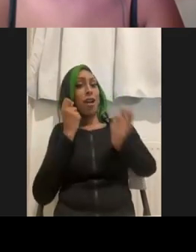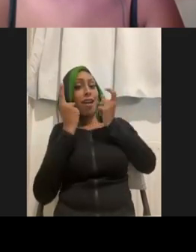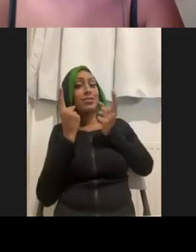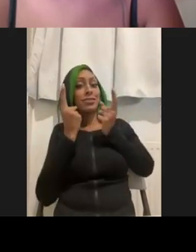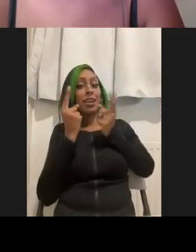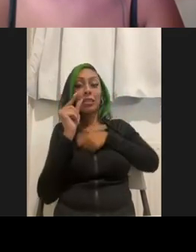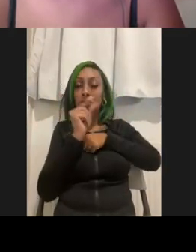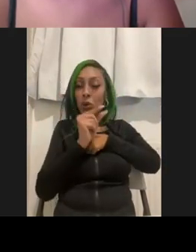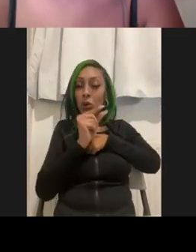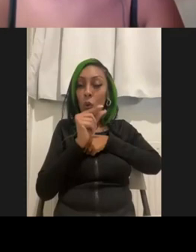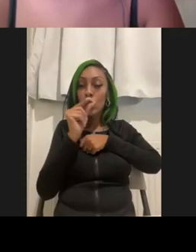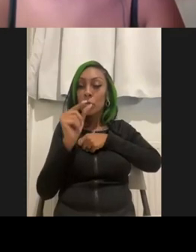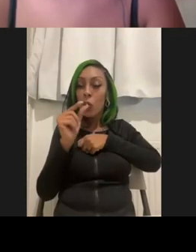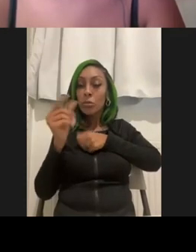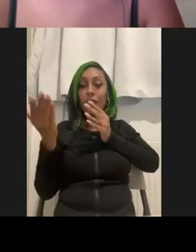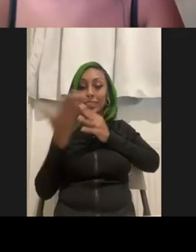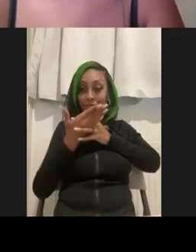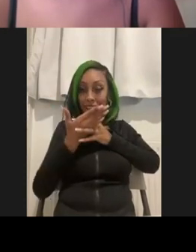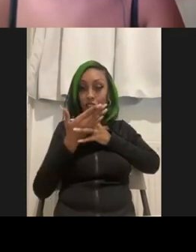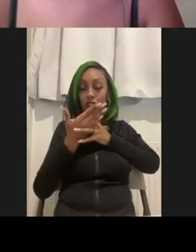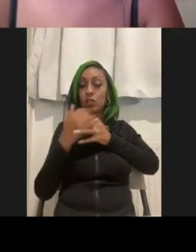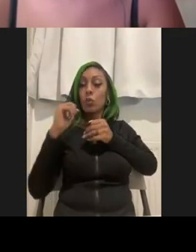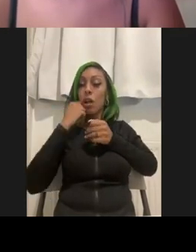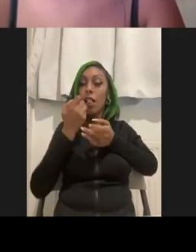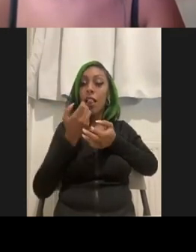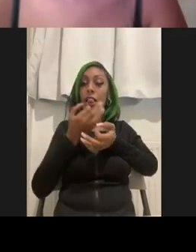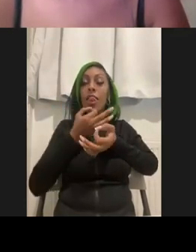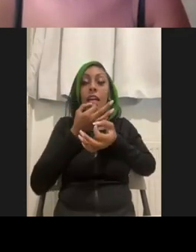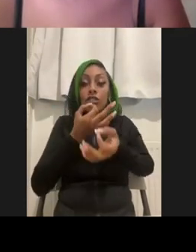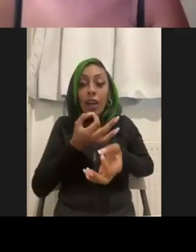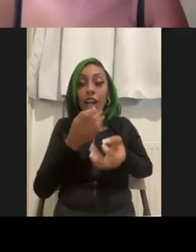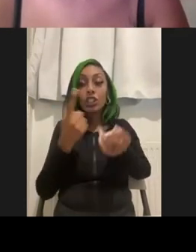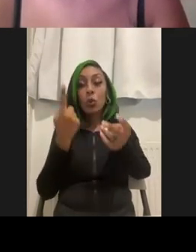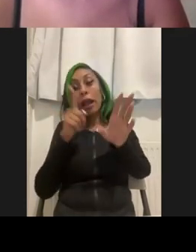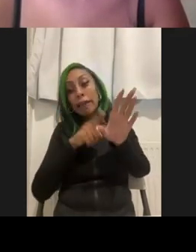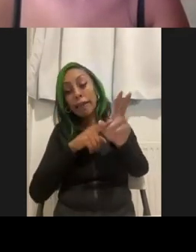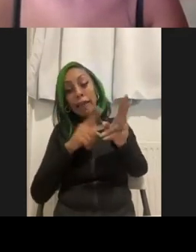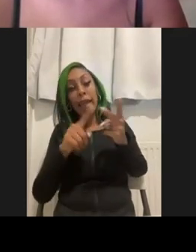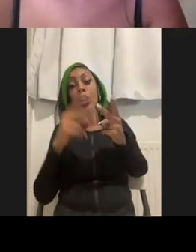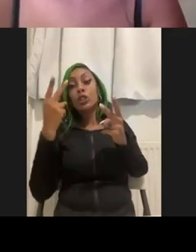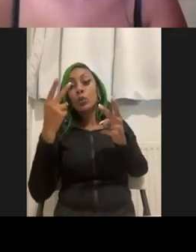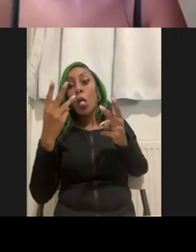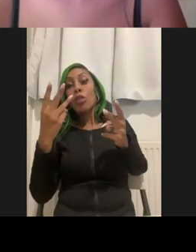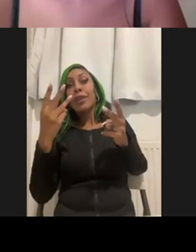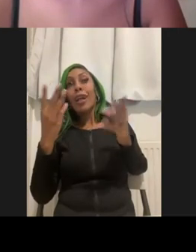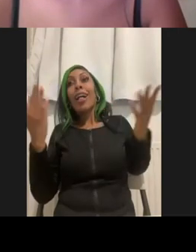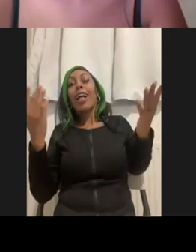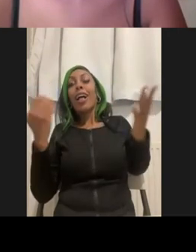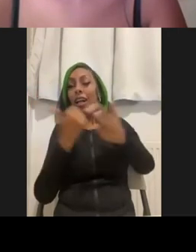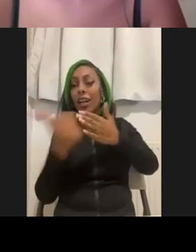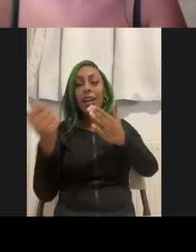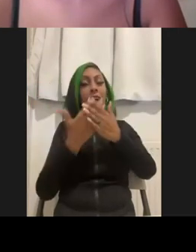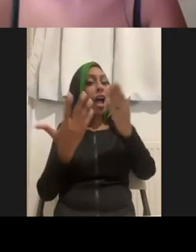partial interventions, you know, that they will gain traction for, you know, perhaps a year, two, three, and we will constantly need to be kind